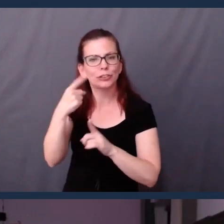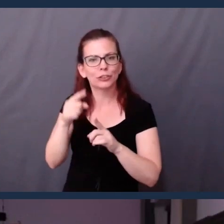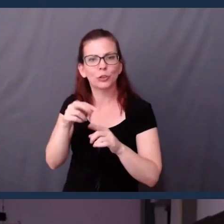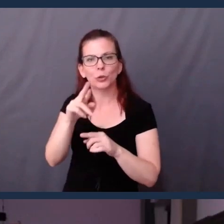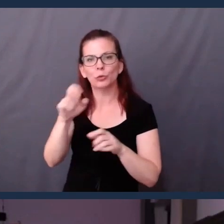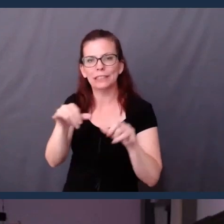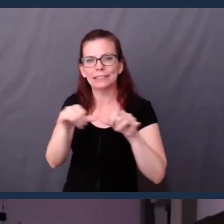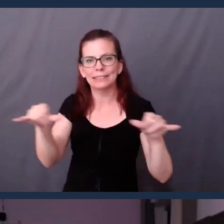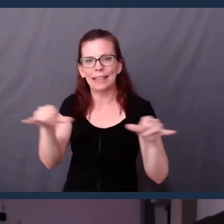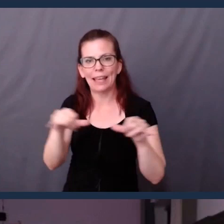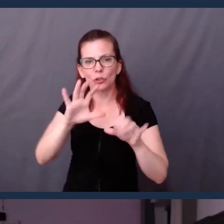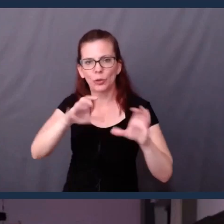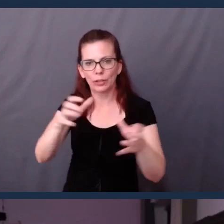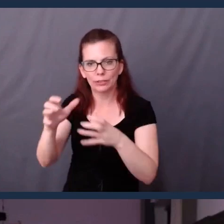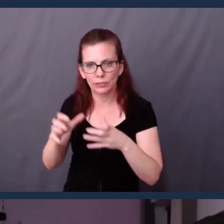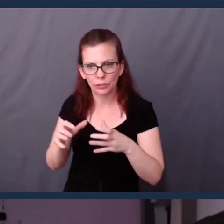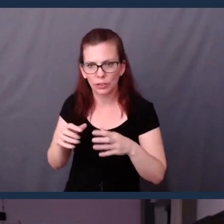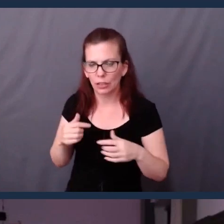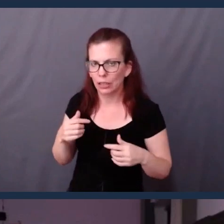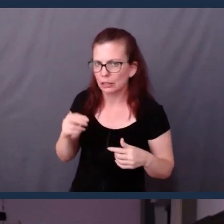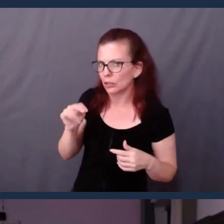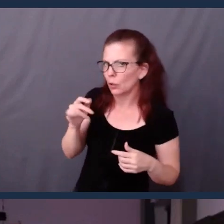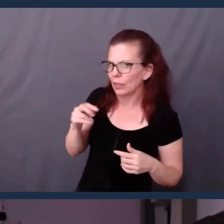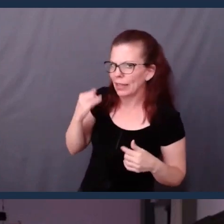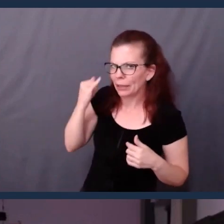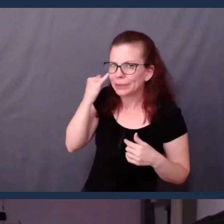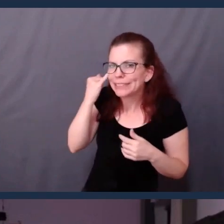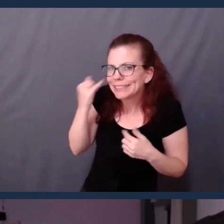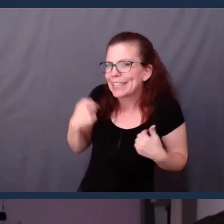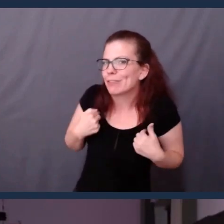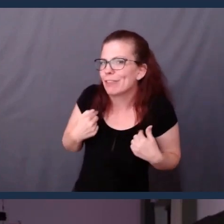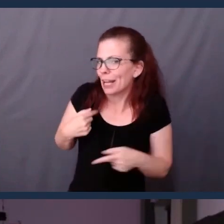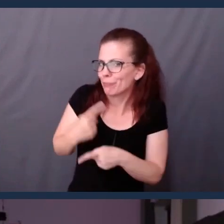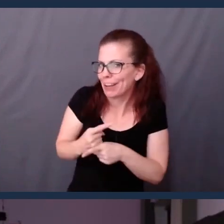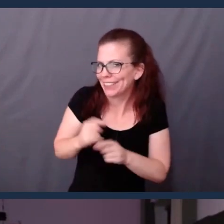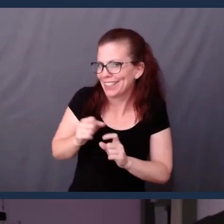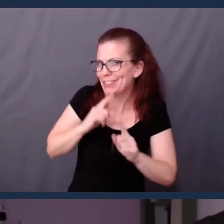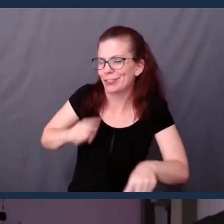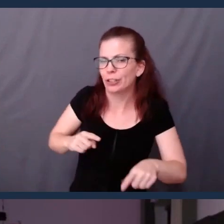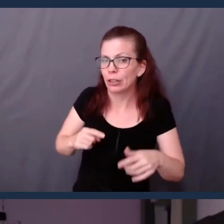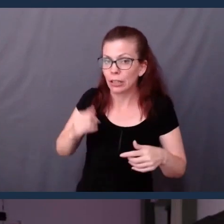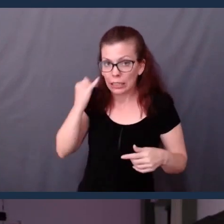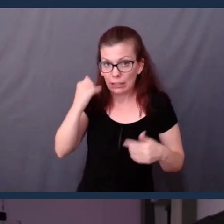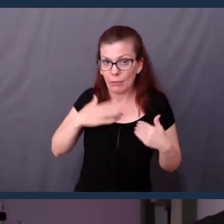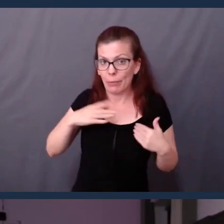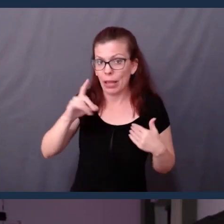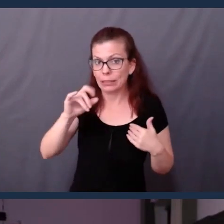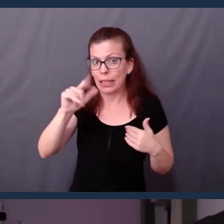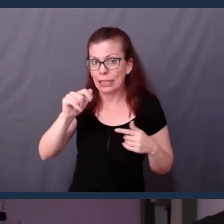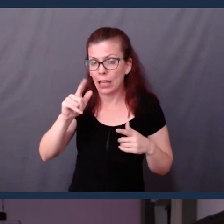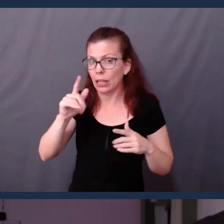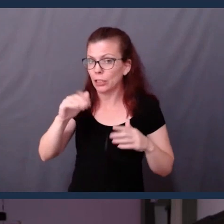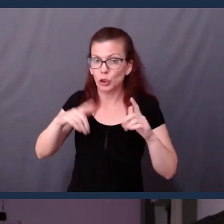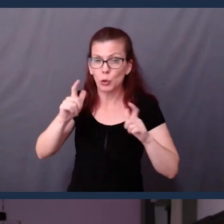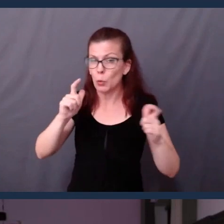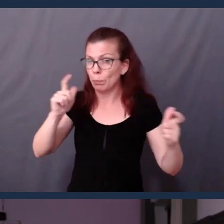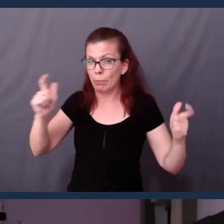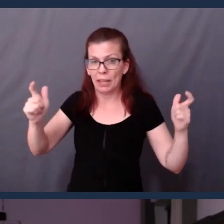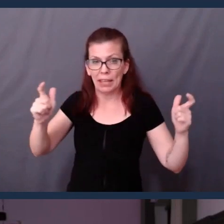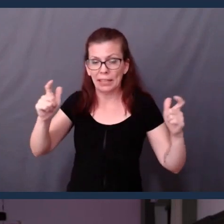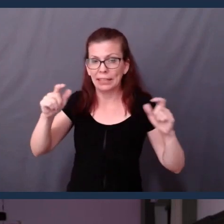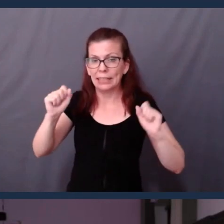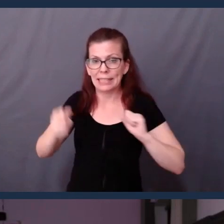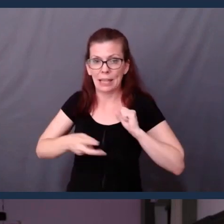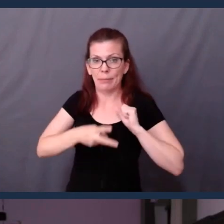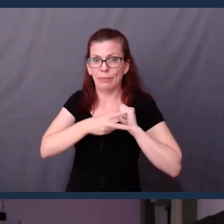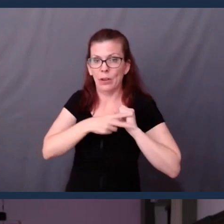So if I understood correctly, let me see if I got this right. So if my data is growing too big to fit in memory on one